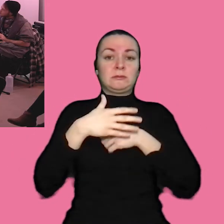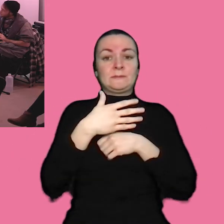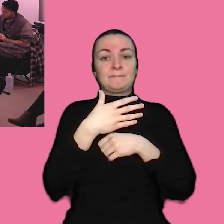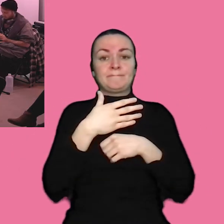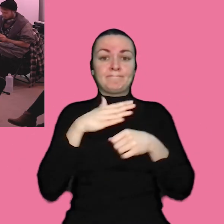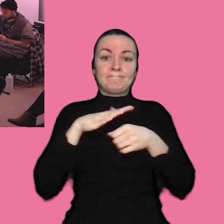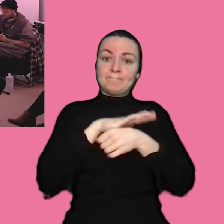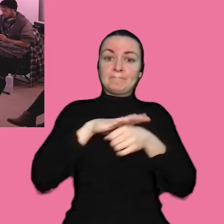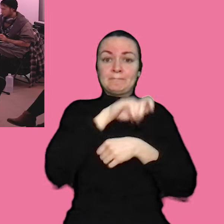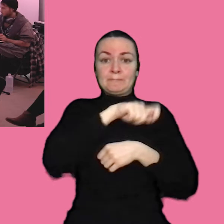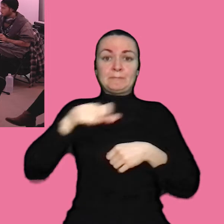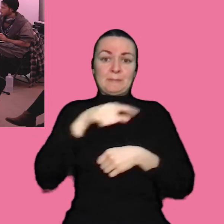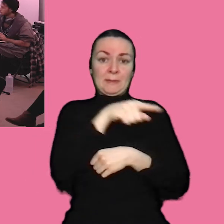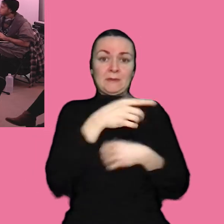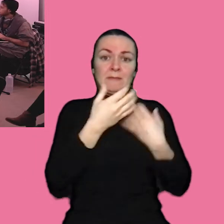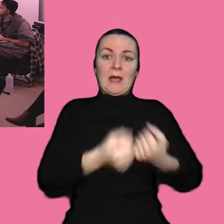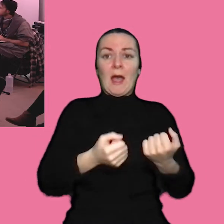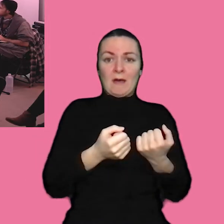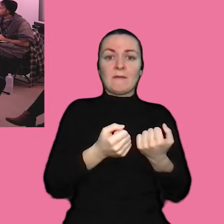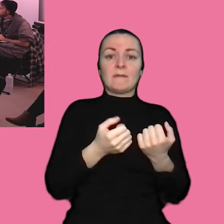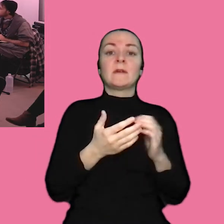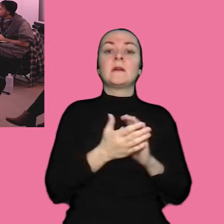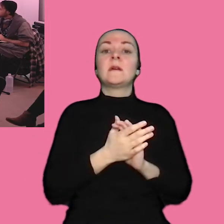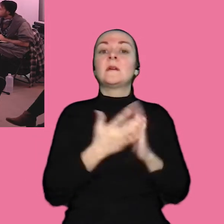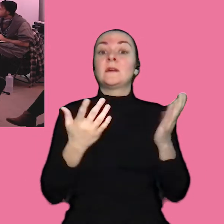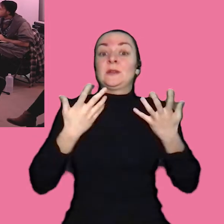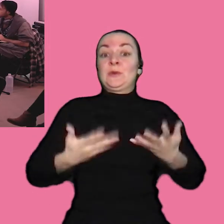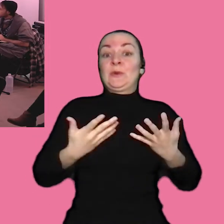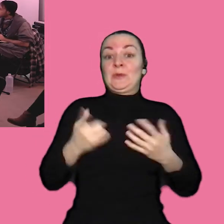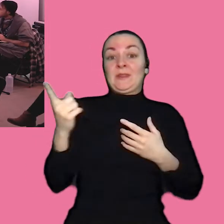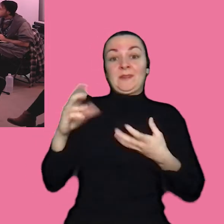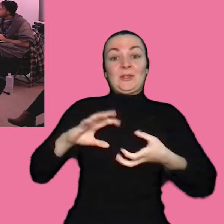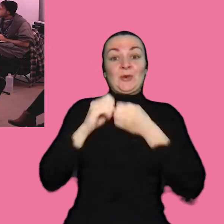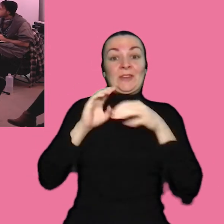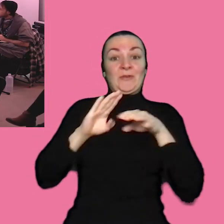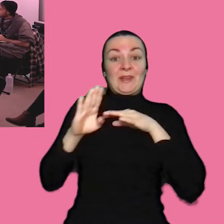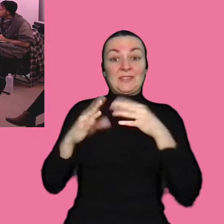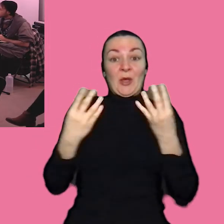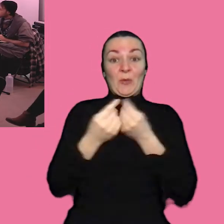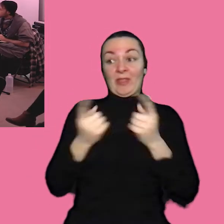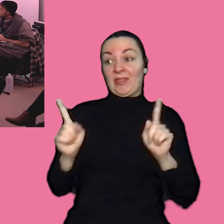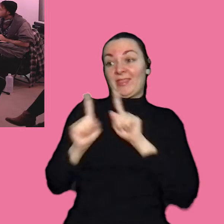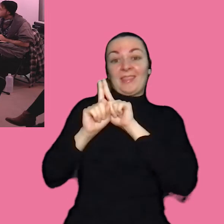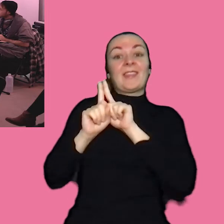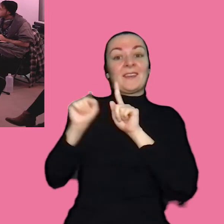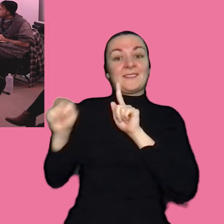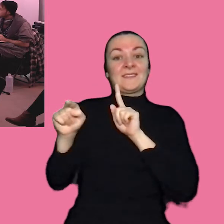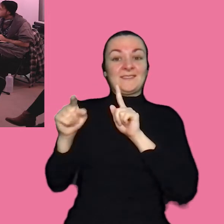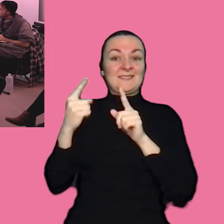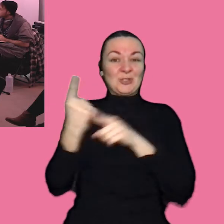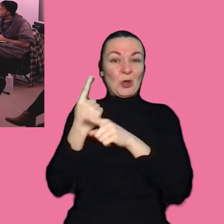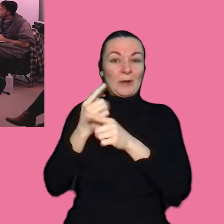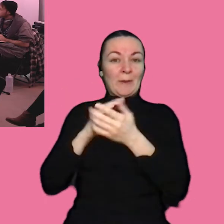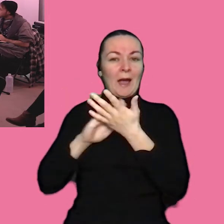say and the least doing in so. And today I'm coming with one of our creative practitioners that is going